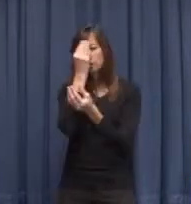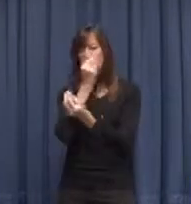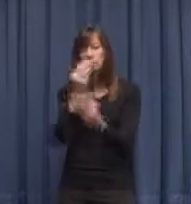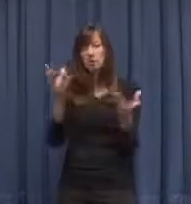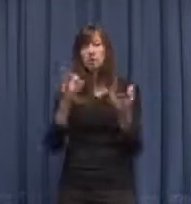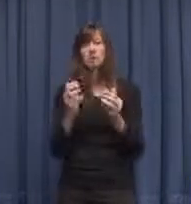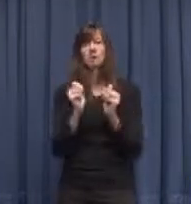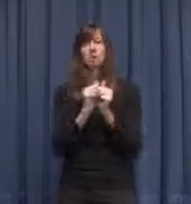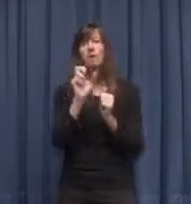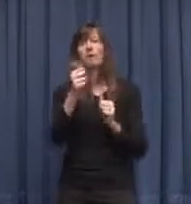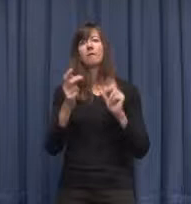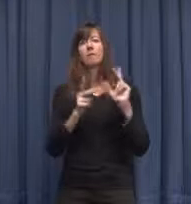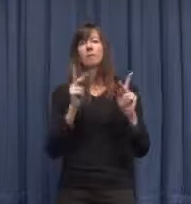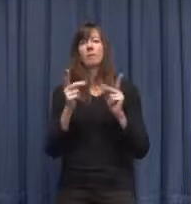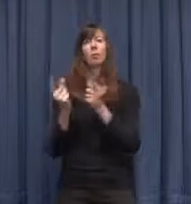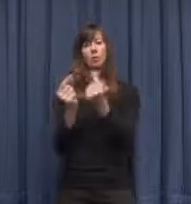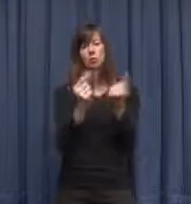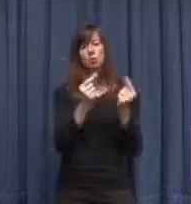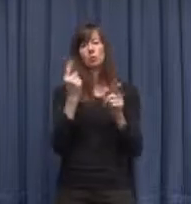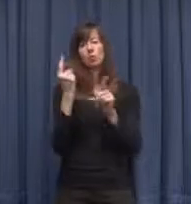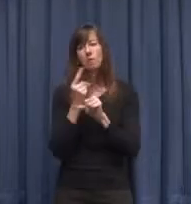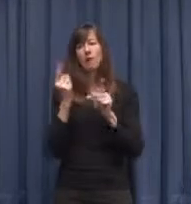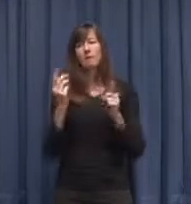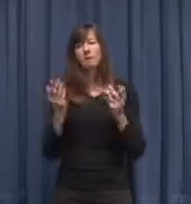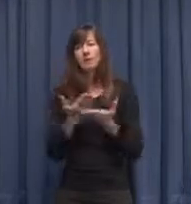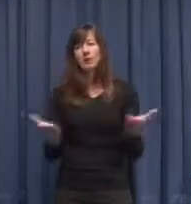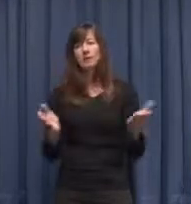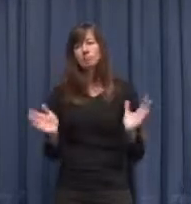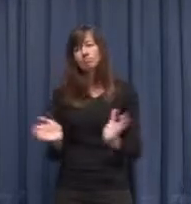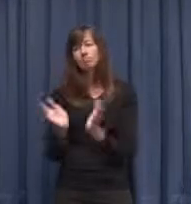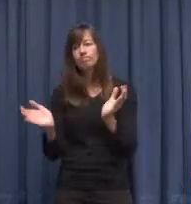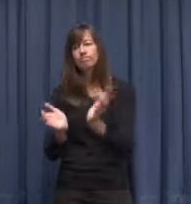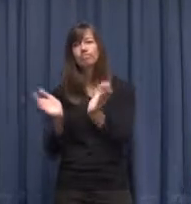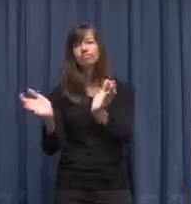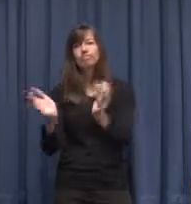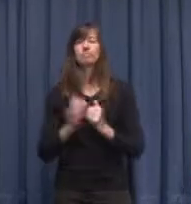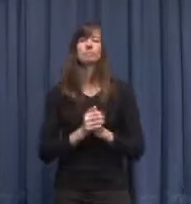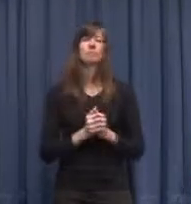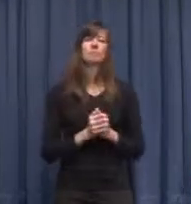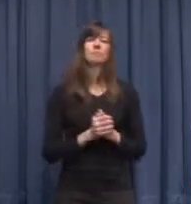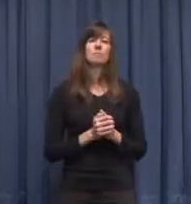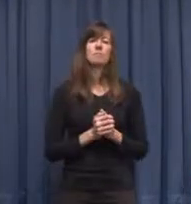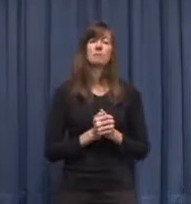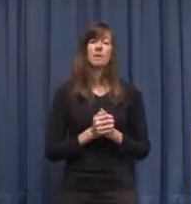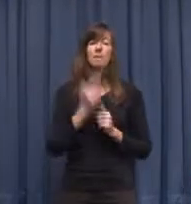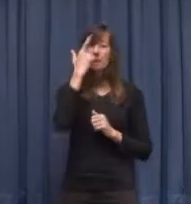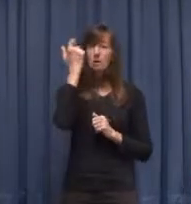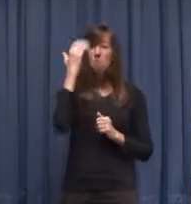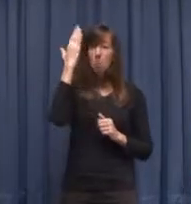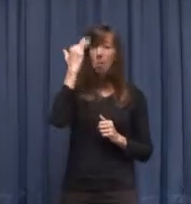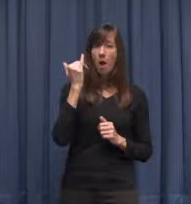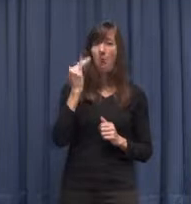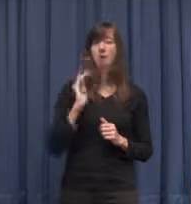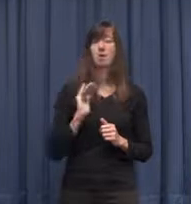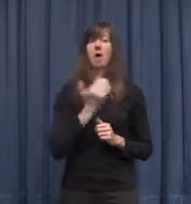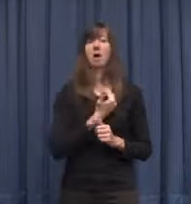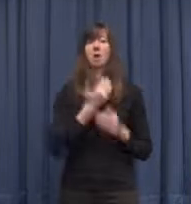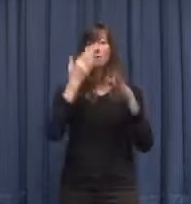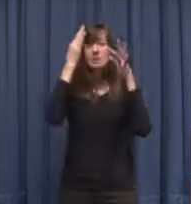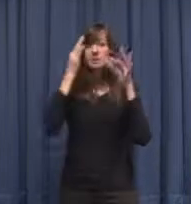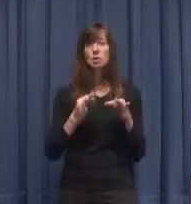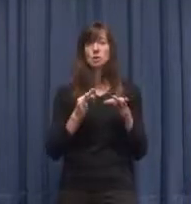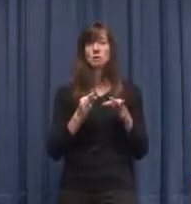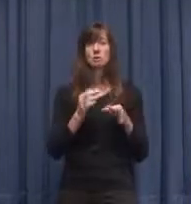from the beginning of this, the decisions that each of us make not only affect our family and our loved ones and